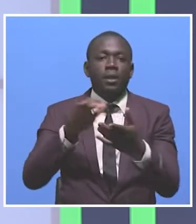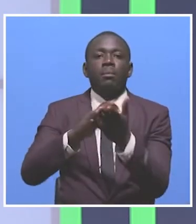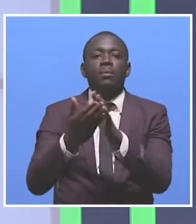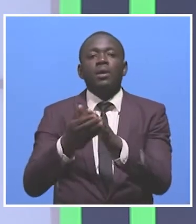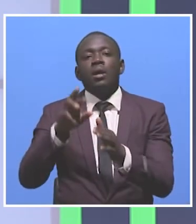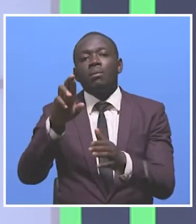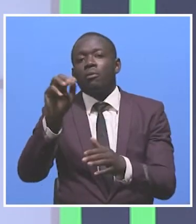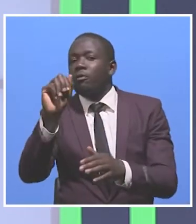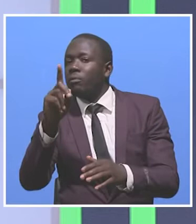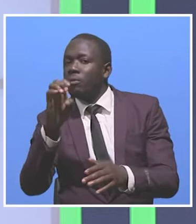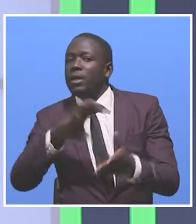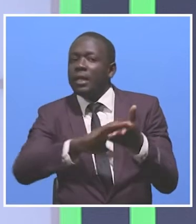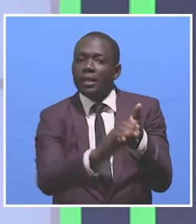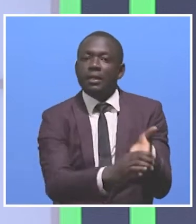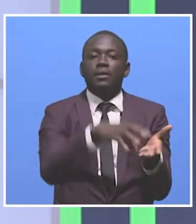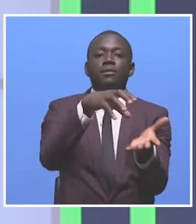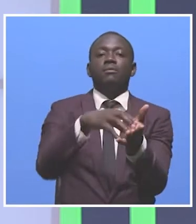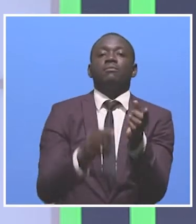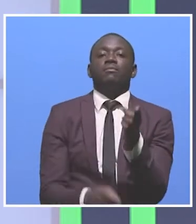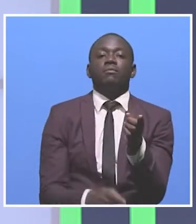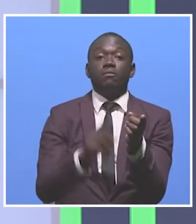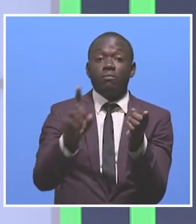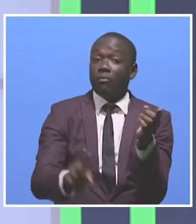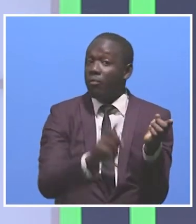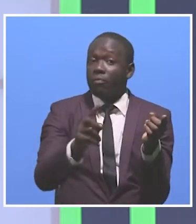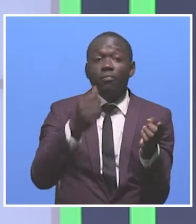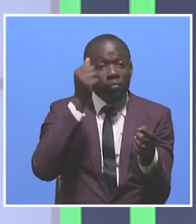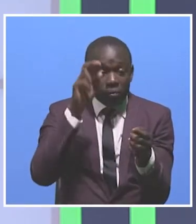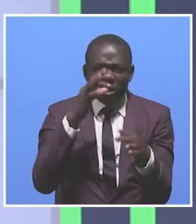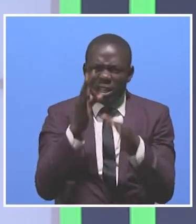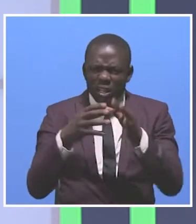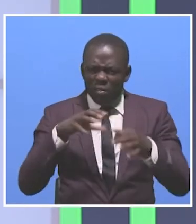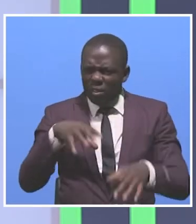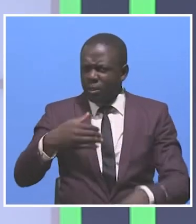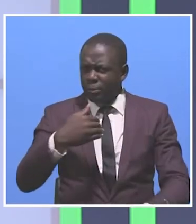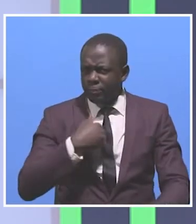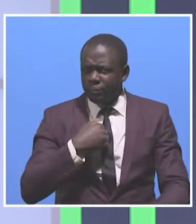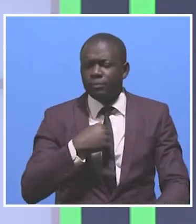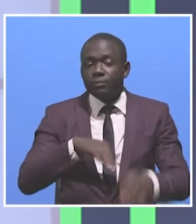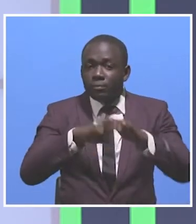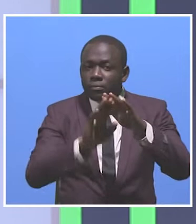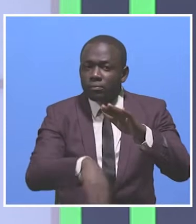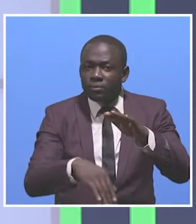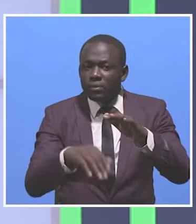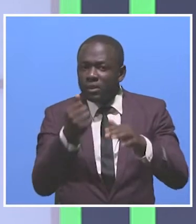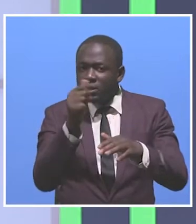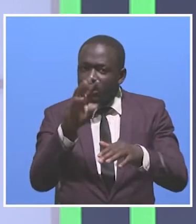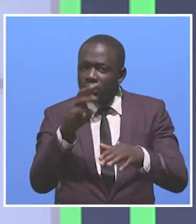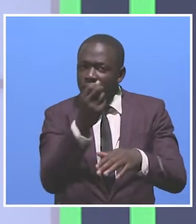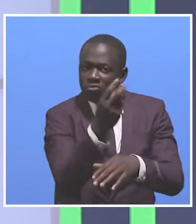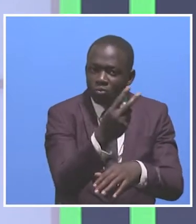the question, sir, is if you have a child, they are below 16, they are 12, 13, 14, they fall